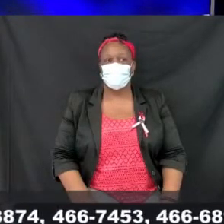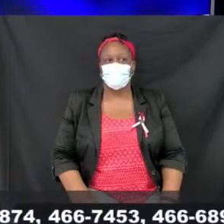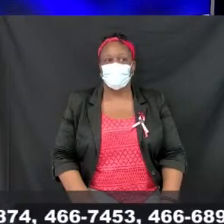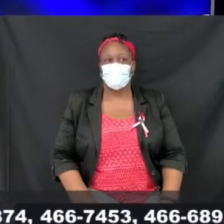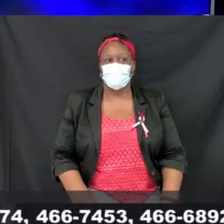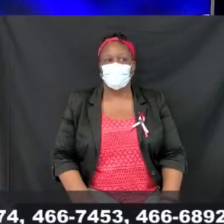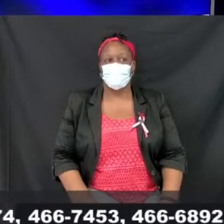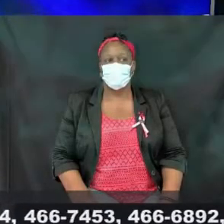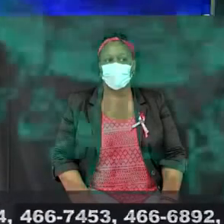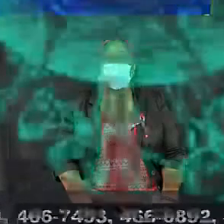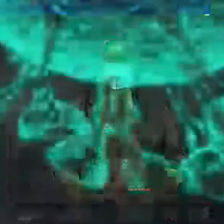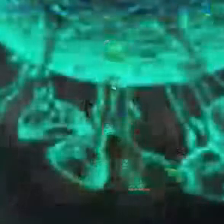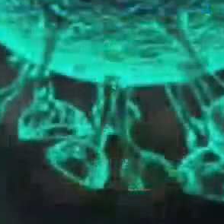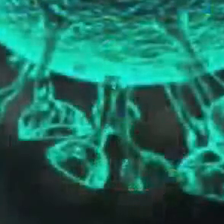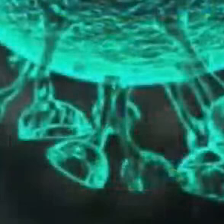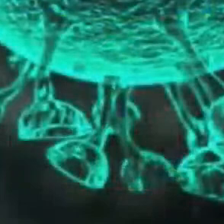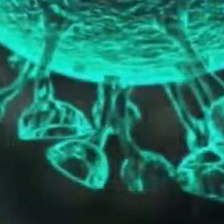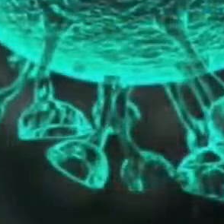Thank you very much, Leslie.